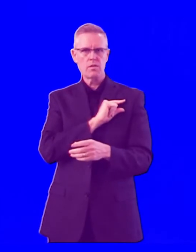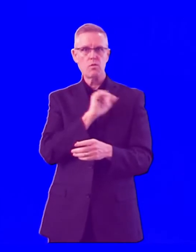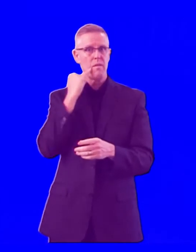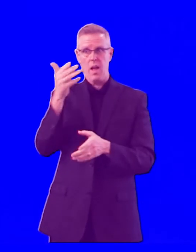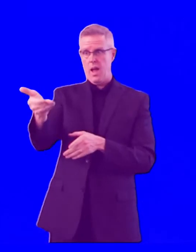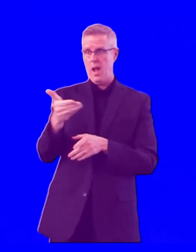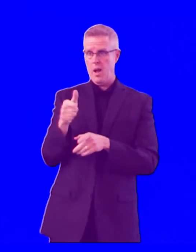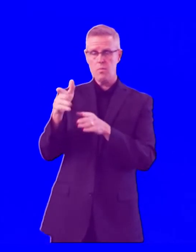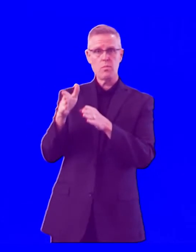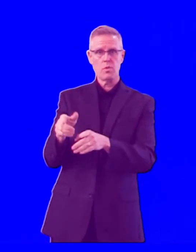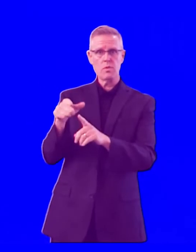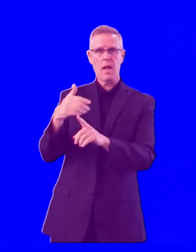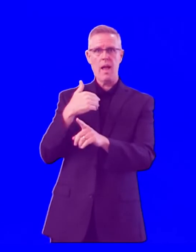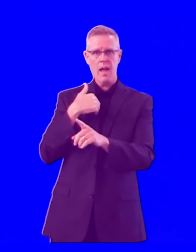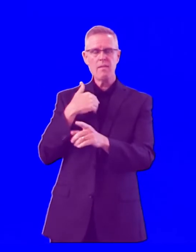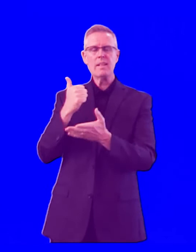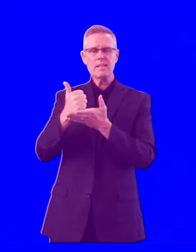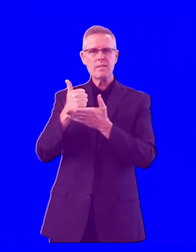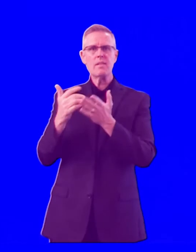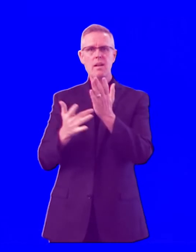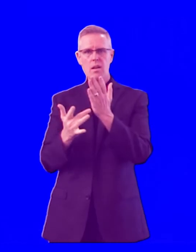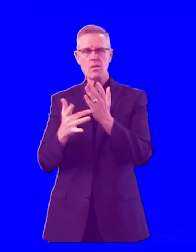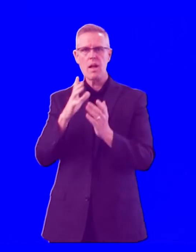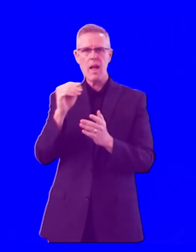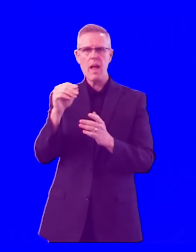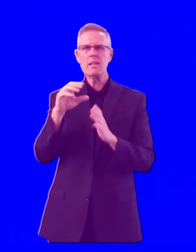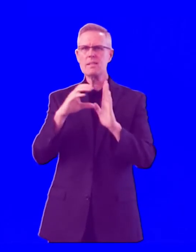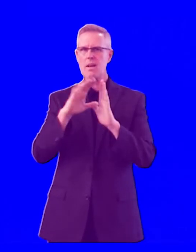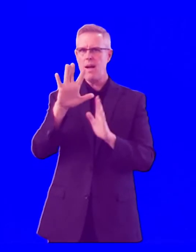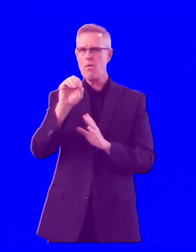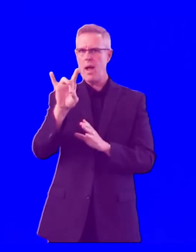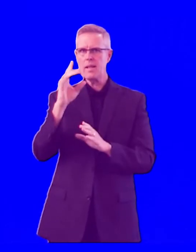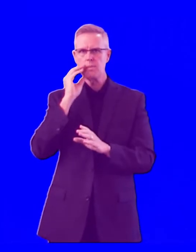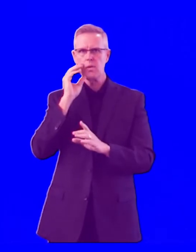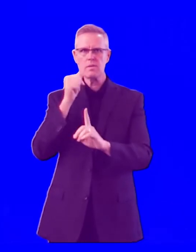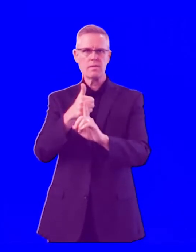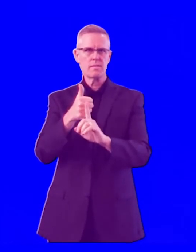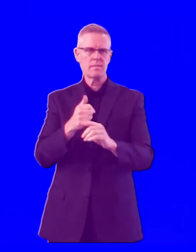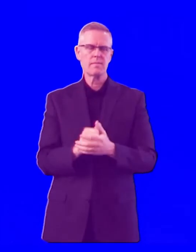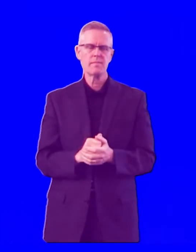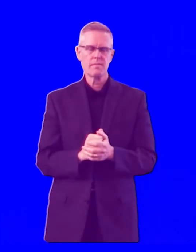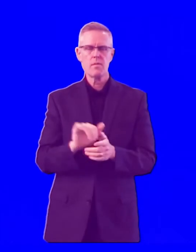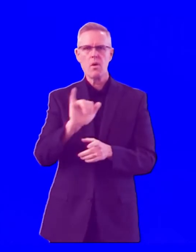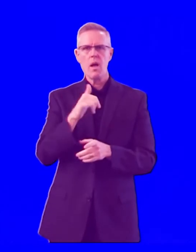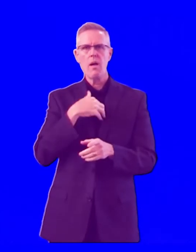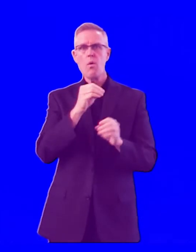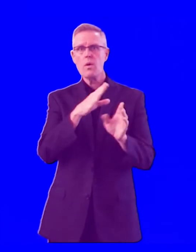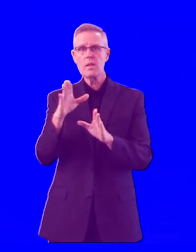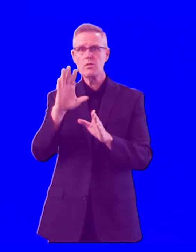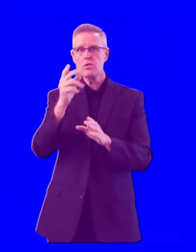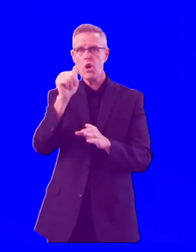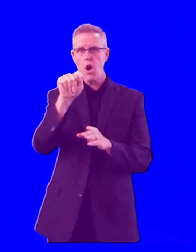that you hire people that have assistive technology and Section 508 experience. We also have